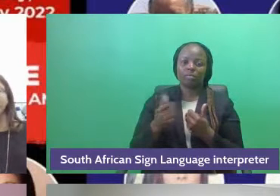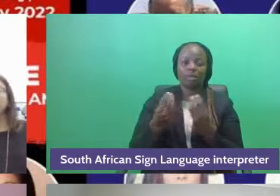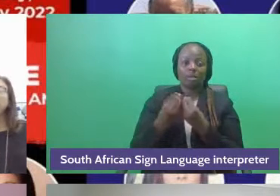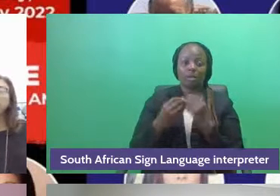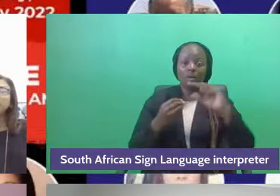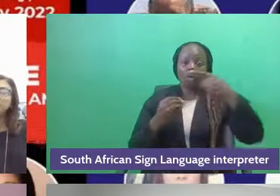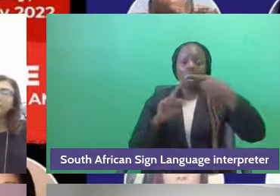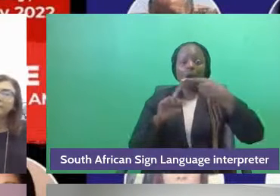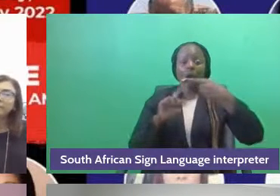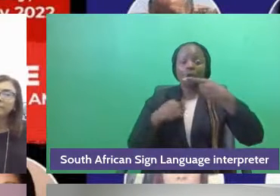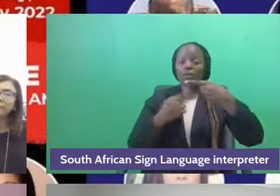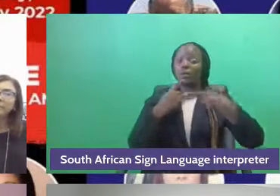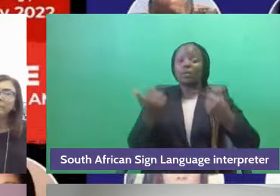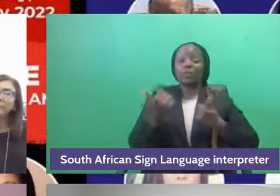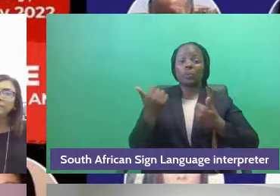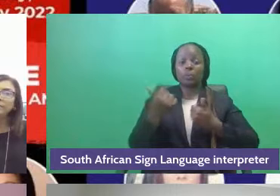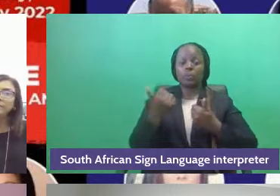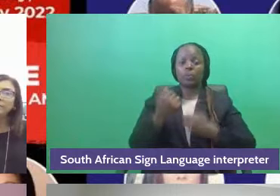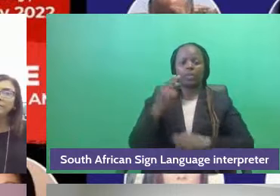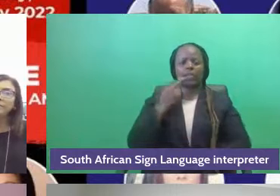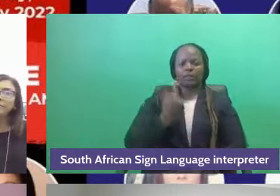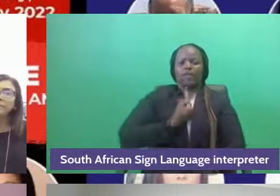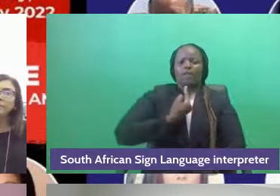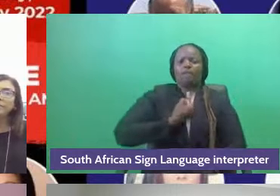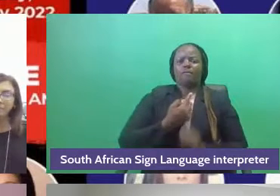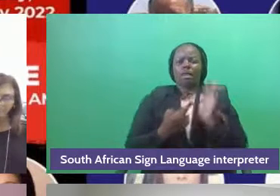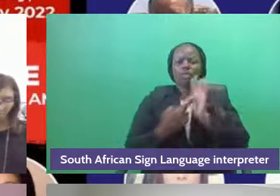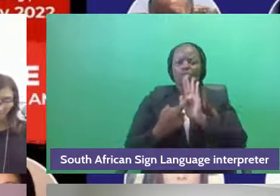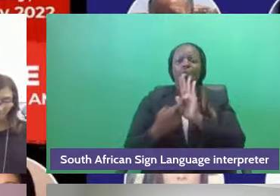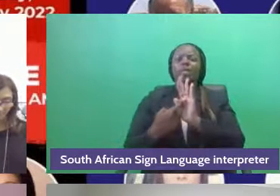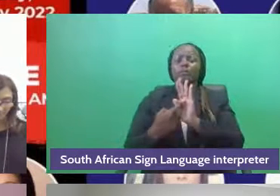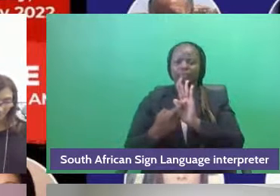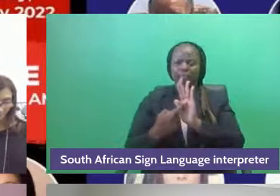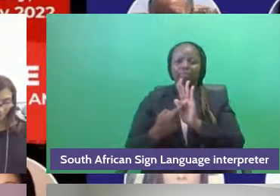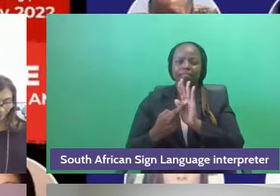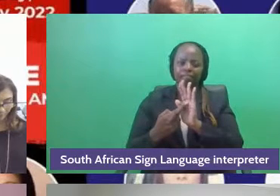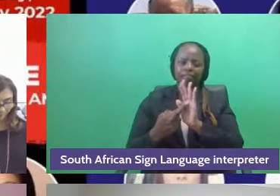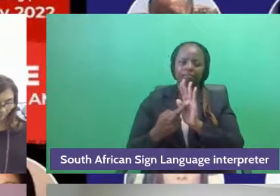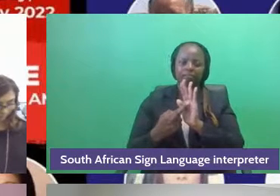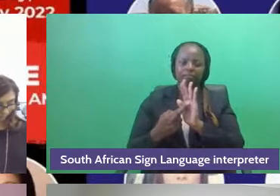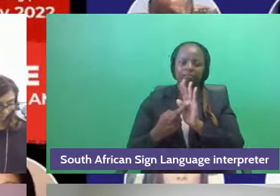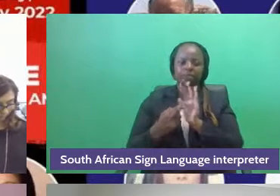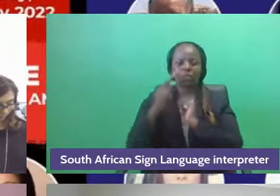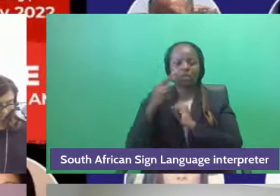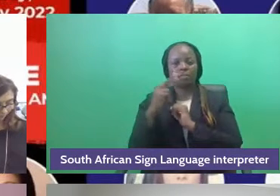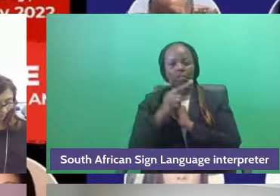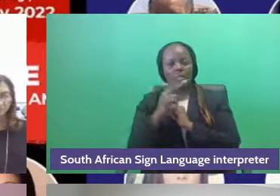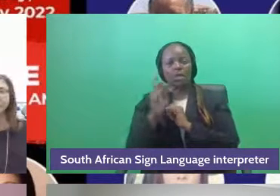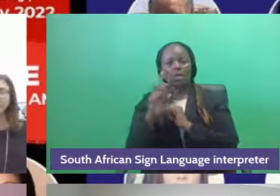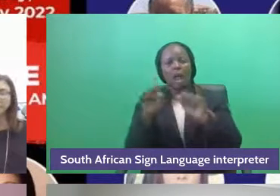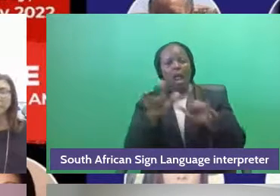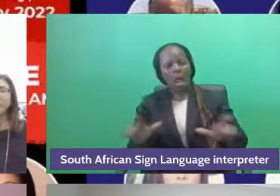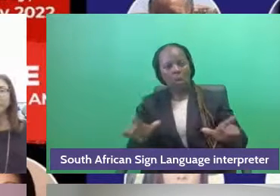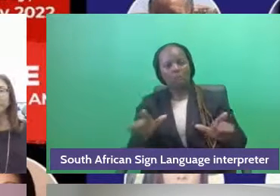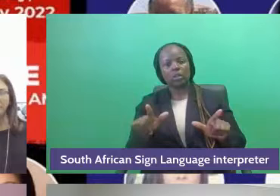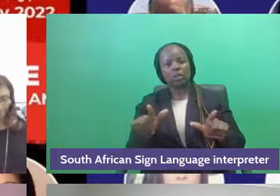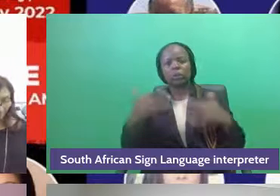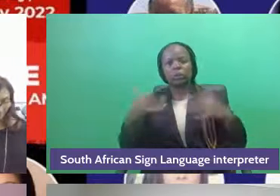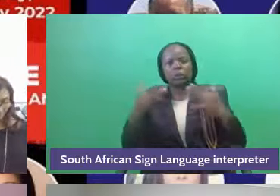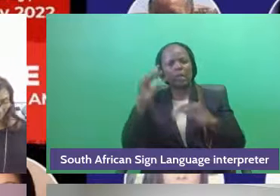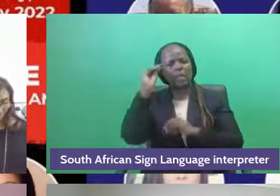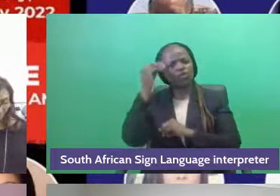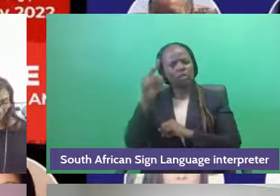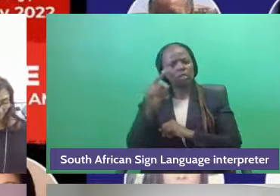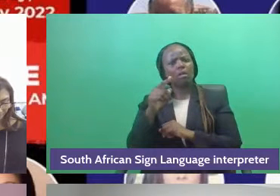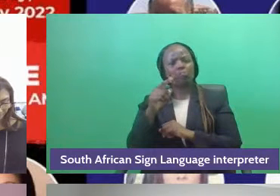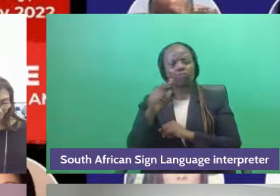of self-realization. And it is the perspective in terms of the language was very interesting. And I